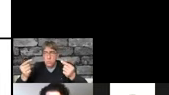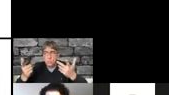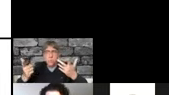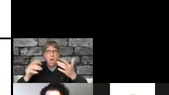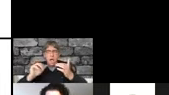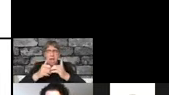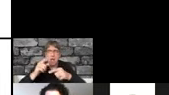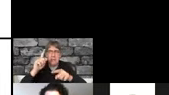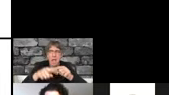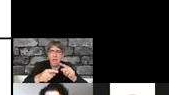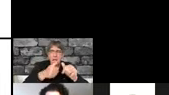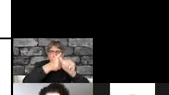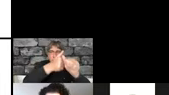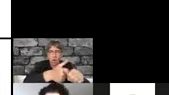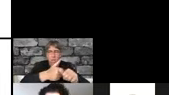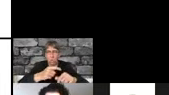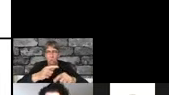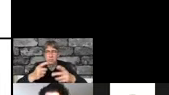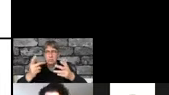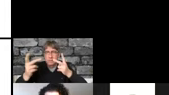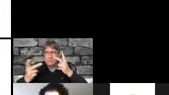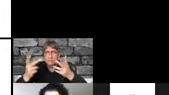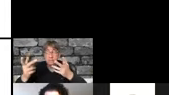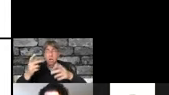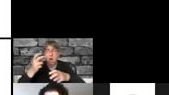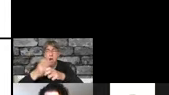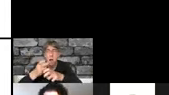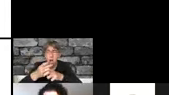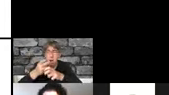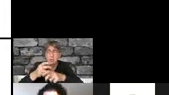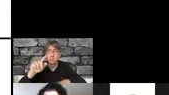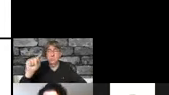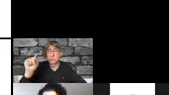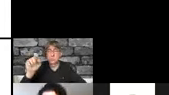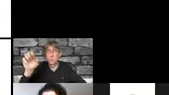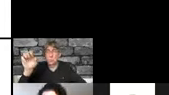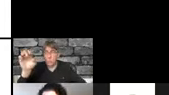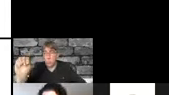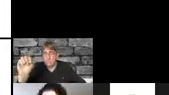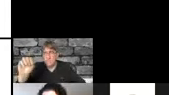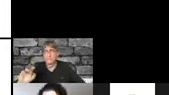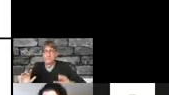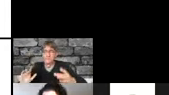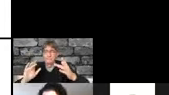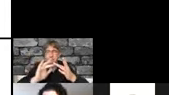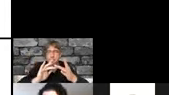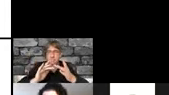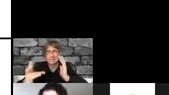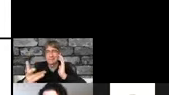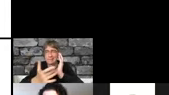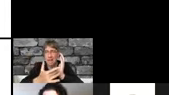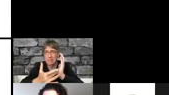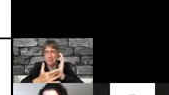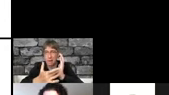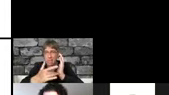features of tonight's meeting, please feel free to chat tech support. That should be the top name on the list. It also